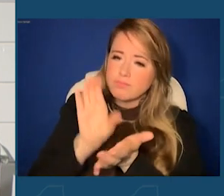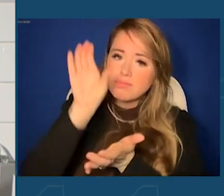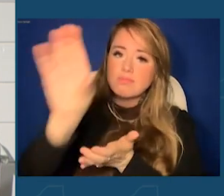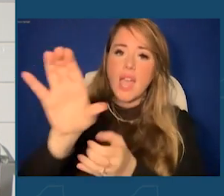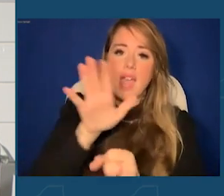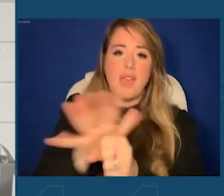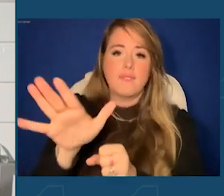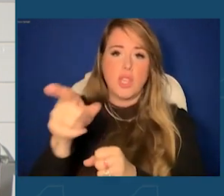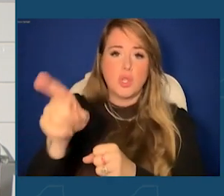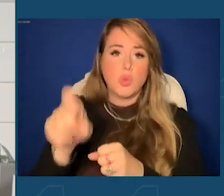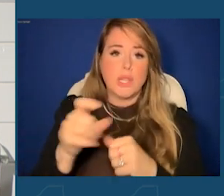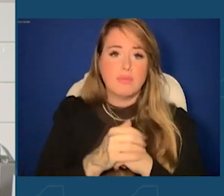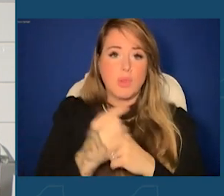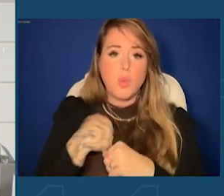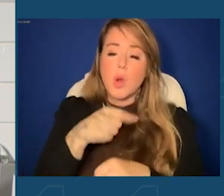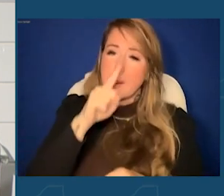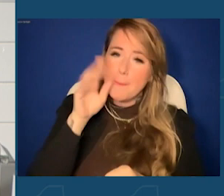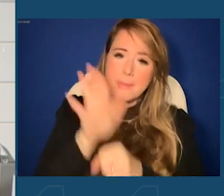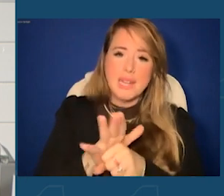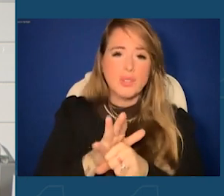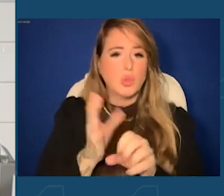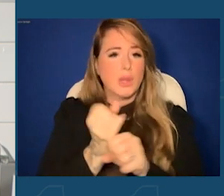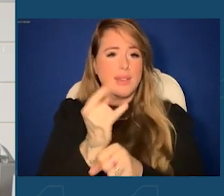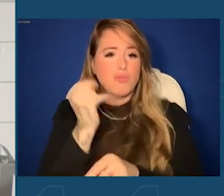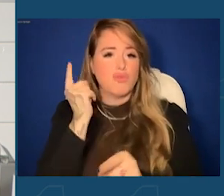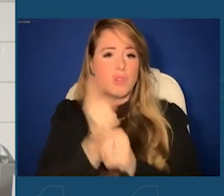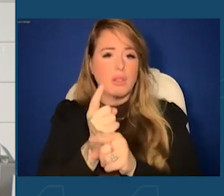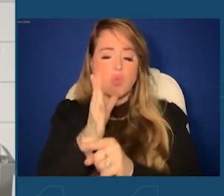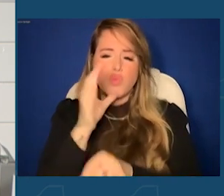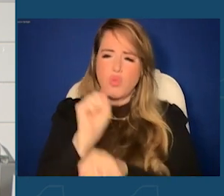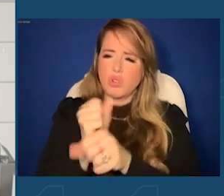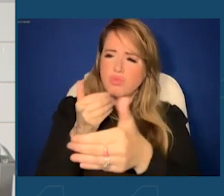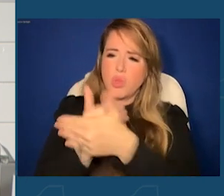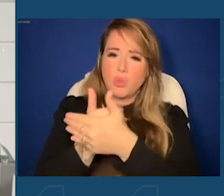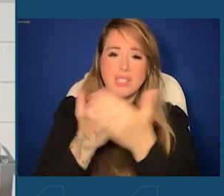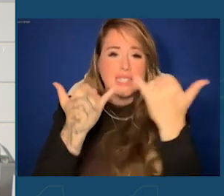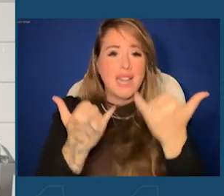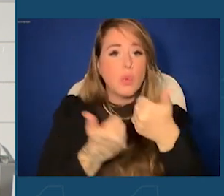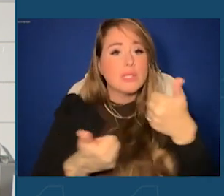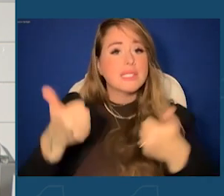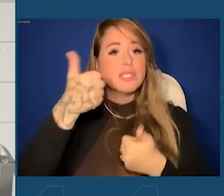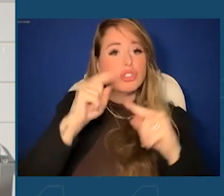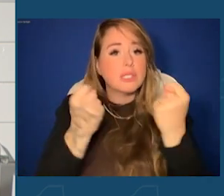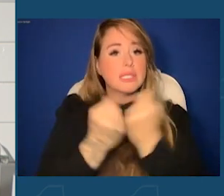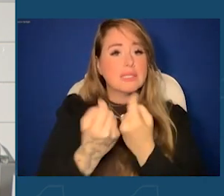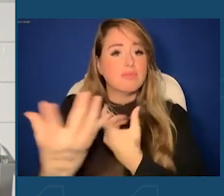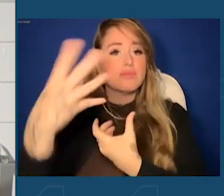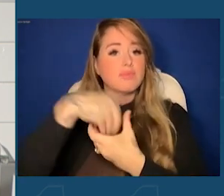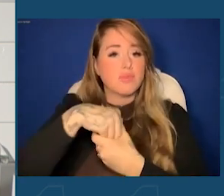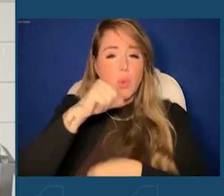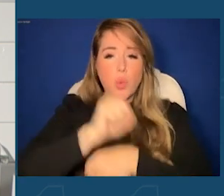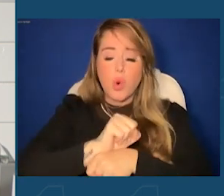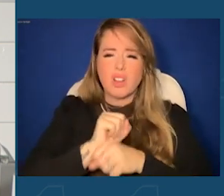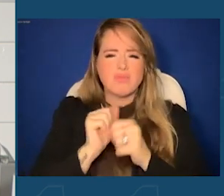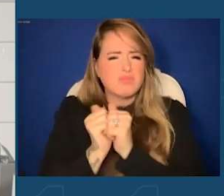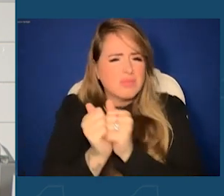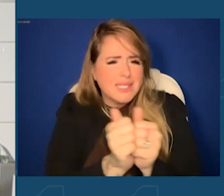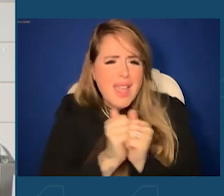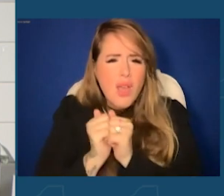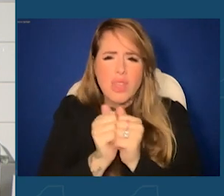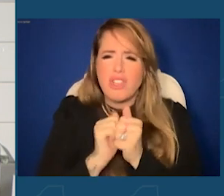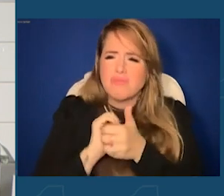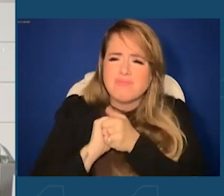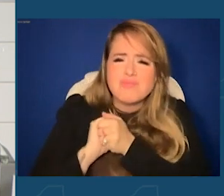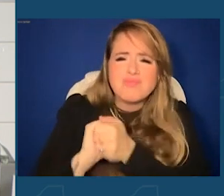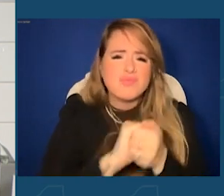right. And we'll continue to work closely with you. Right now we have members of my senior team literally embedded, working shoulder to shoulder to deal